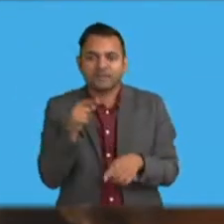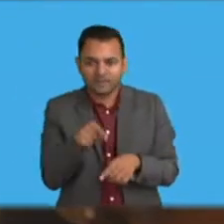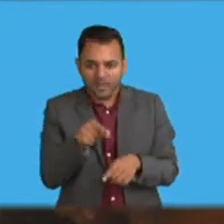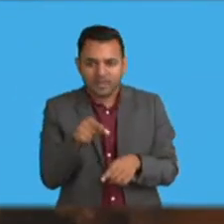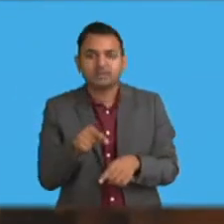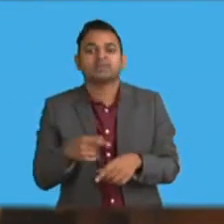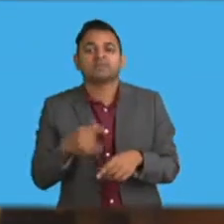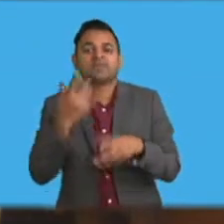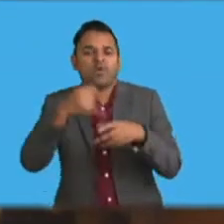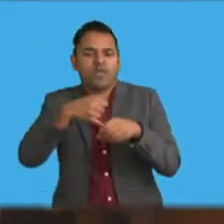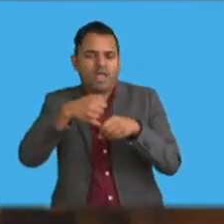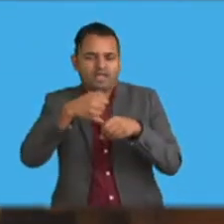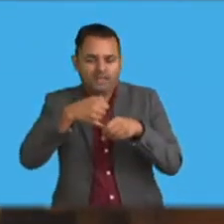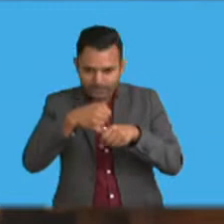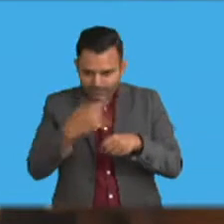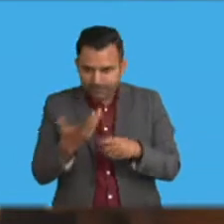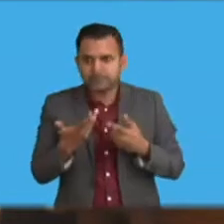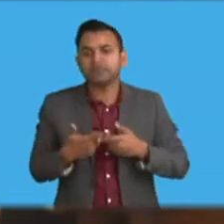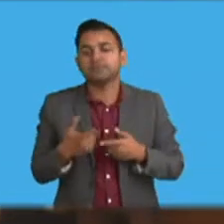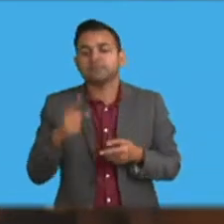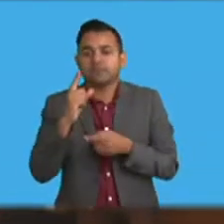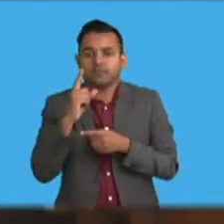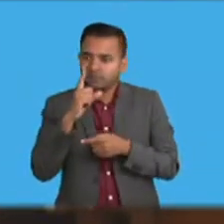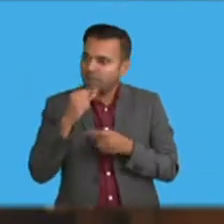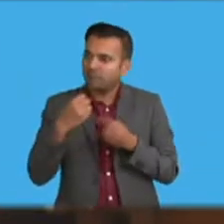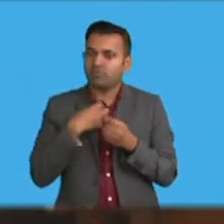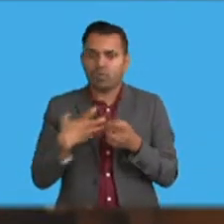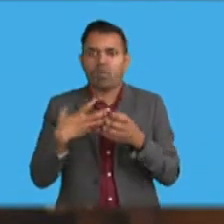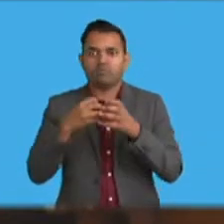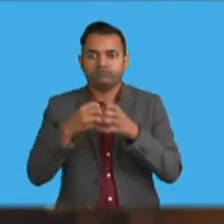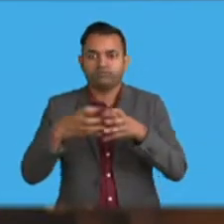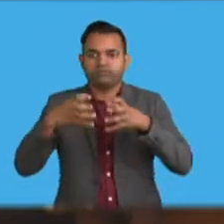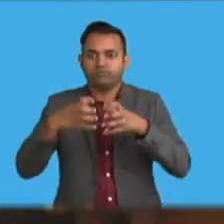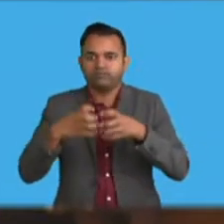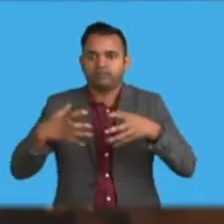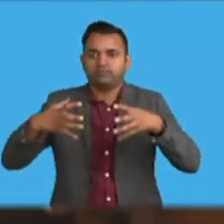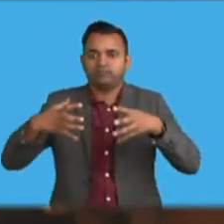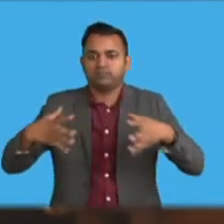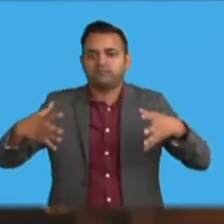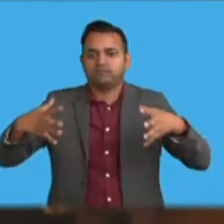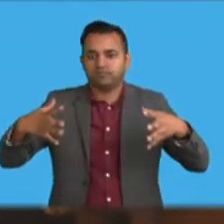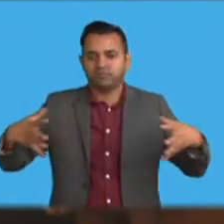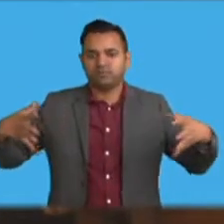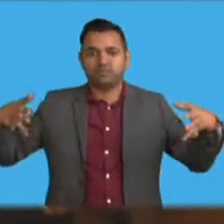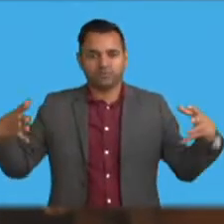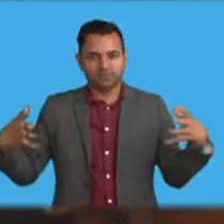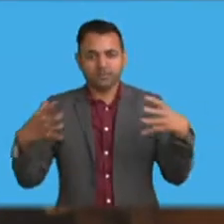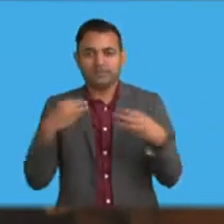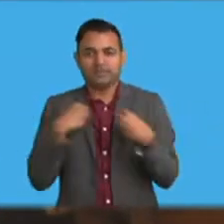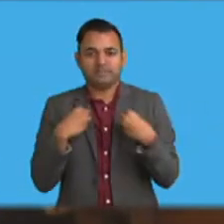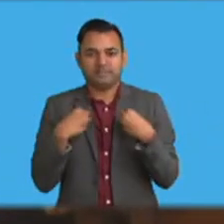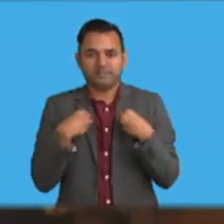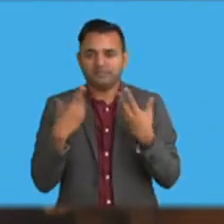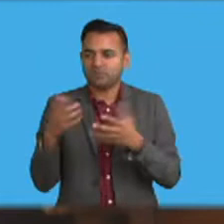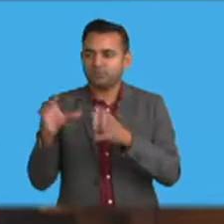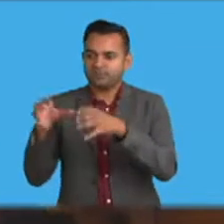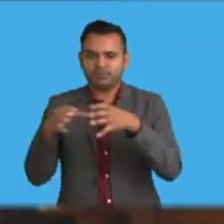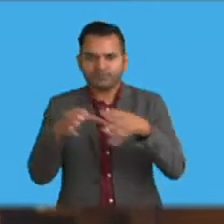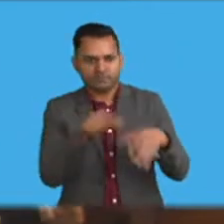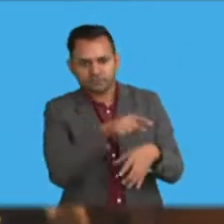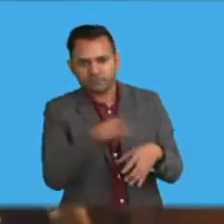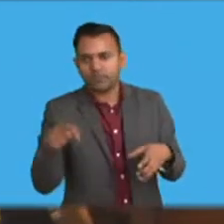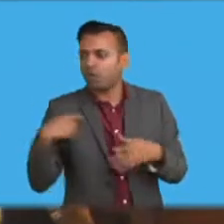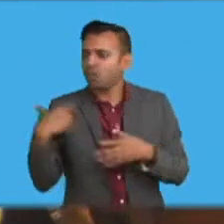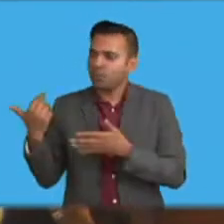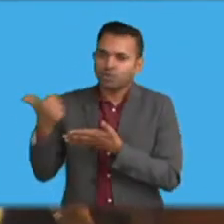for the villages in the Tikina Tunuloa and the Tikina Kumbulau. With the support of the IHRDP, these villages